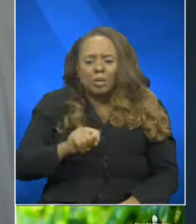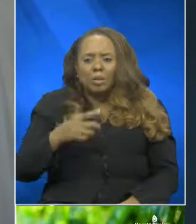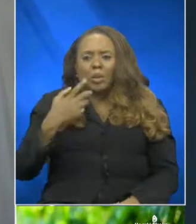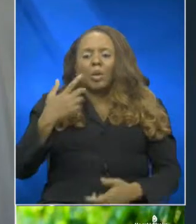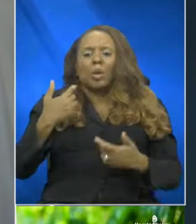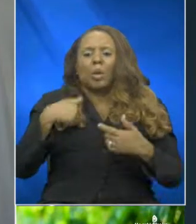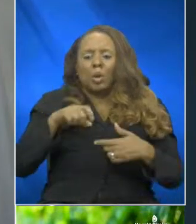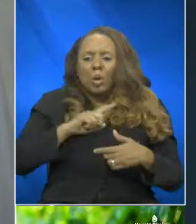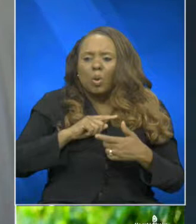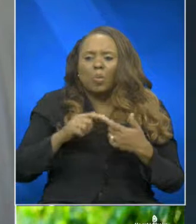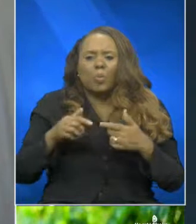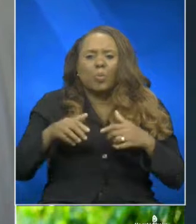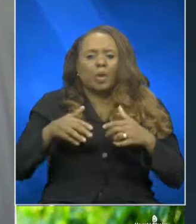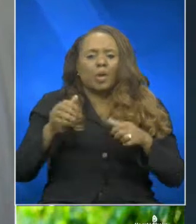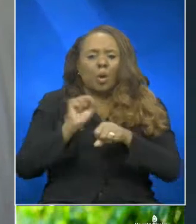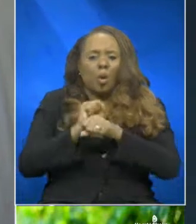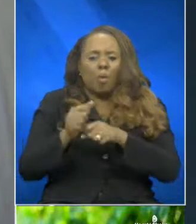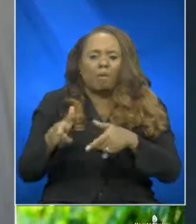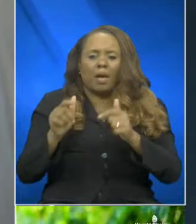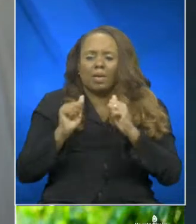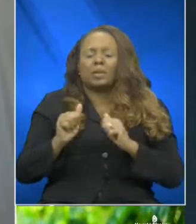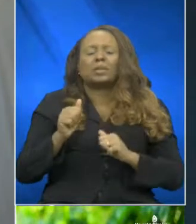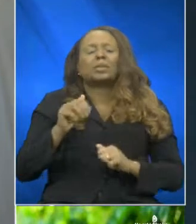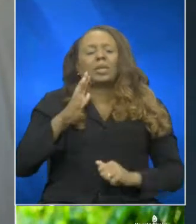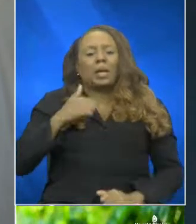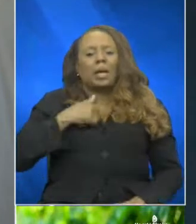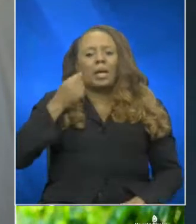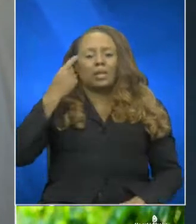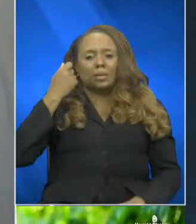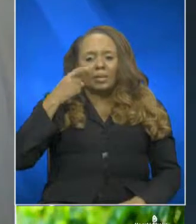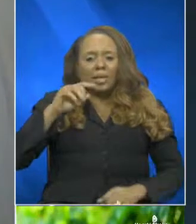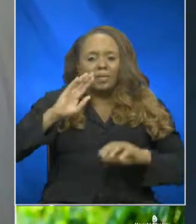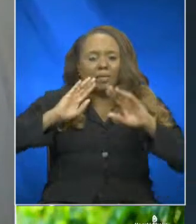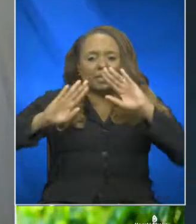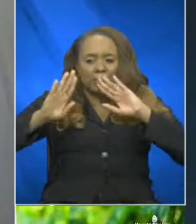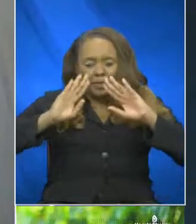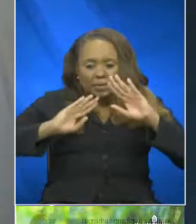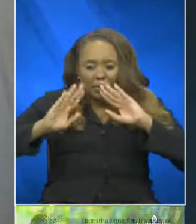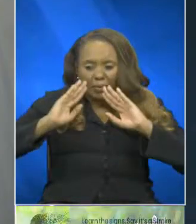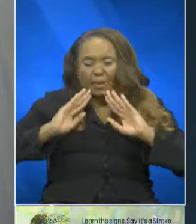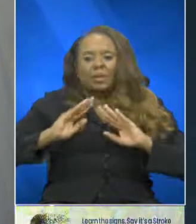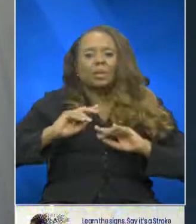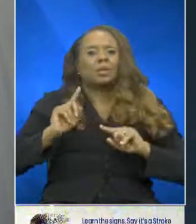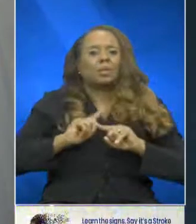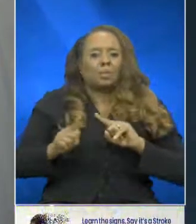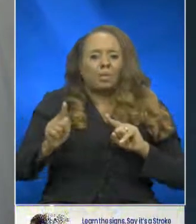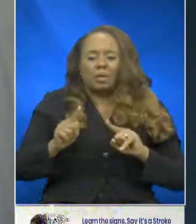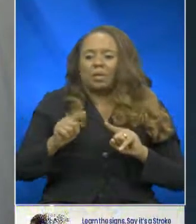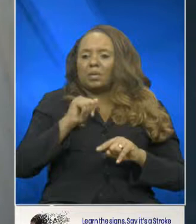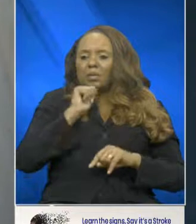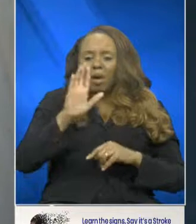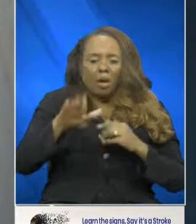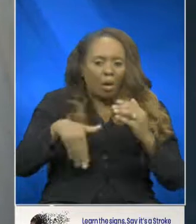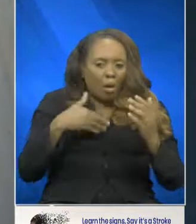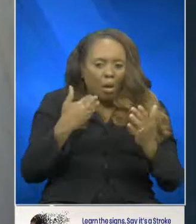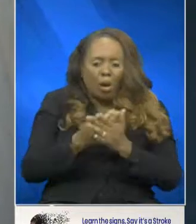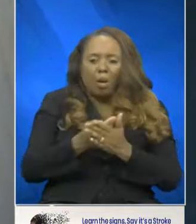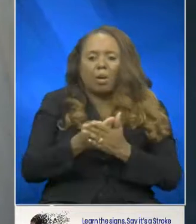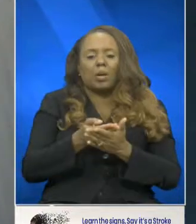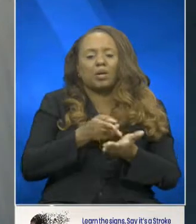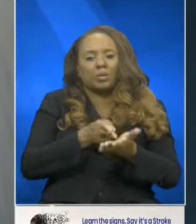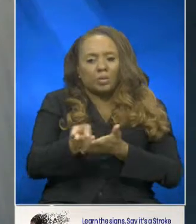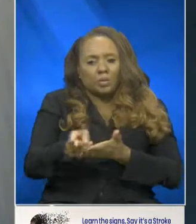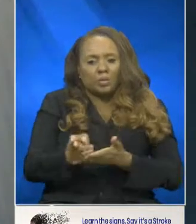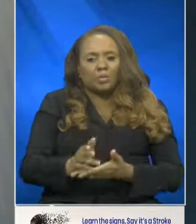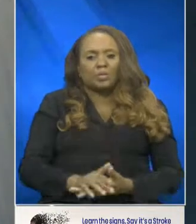the frustration of the stories that have come out, but not all of them I can verify as being true. Once you